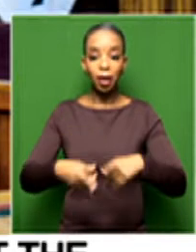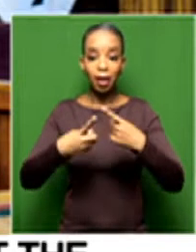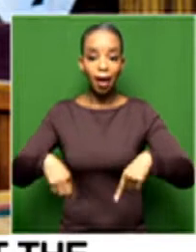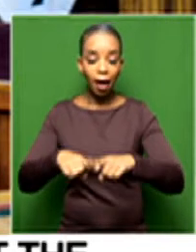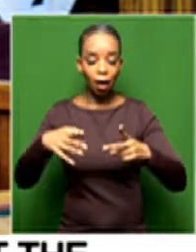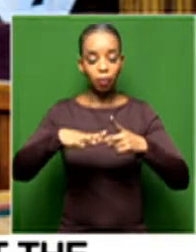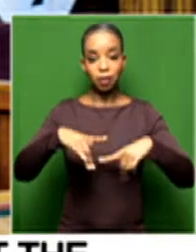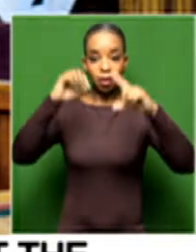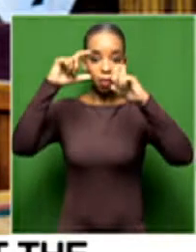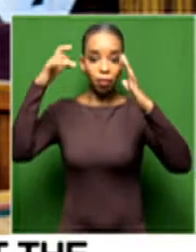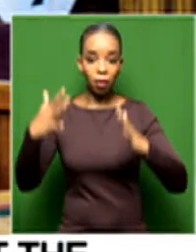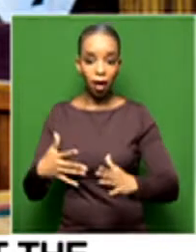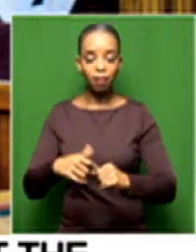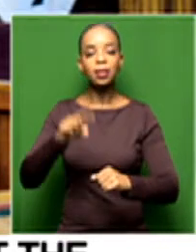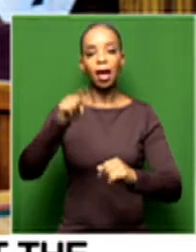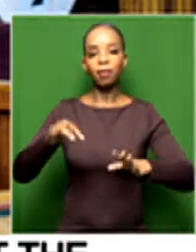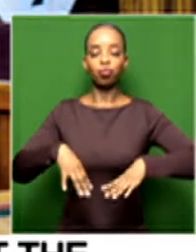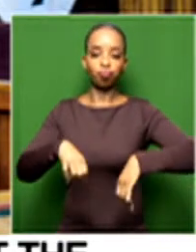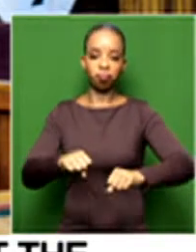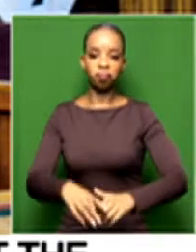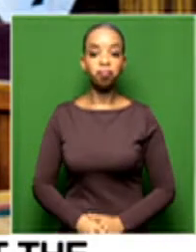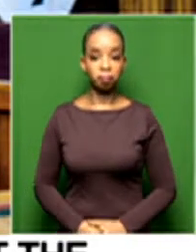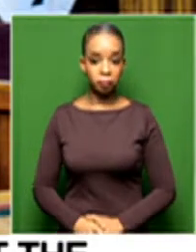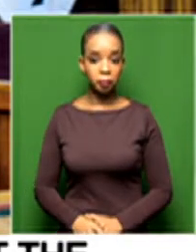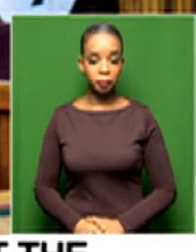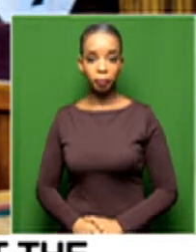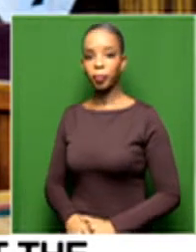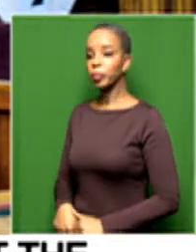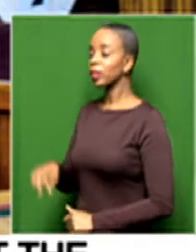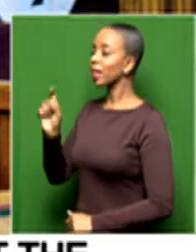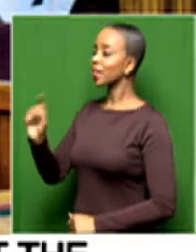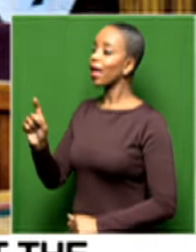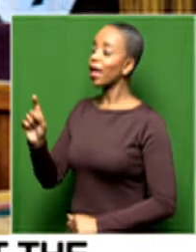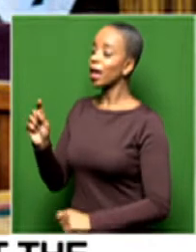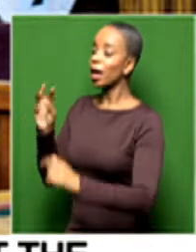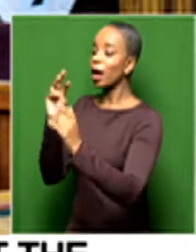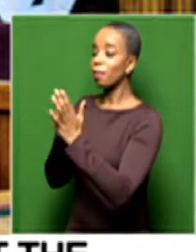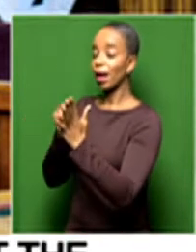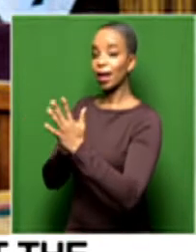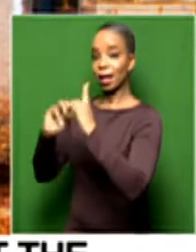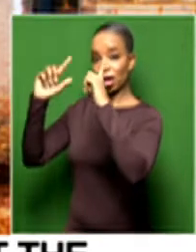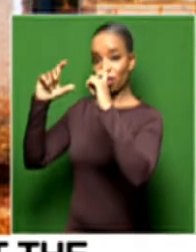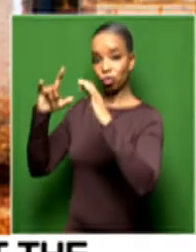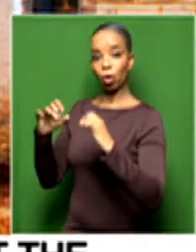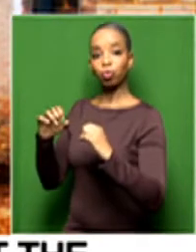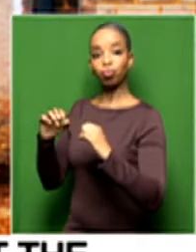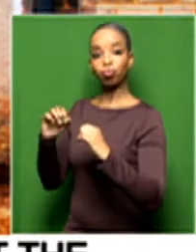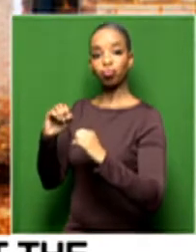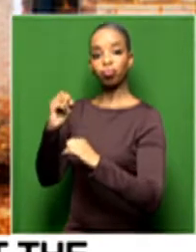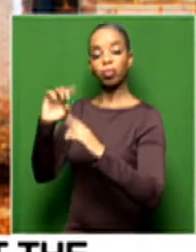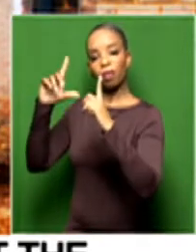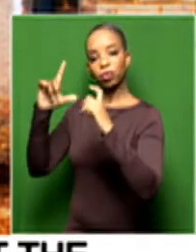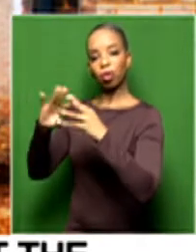our stakeholders have to take. Yeah, and the Market Photoshop, Bheki, in partnership with the Tierney Family